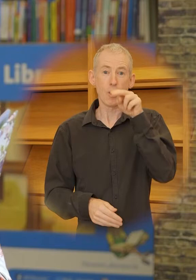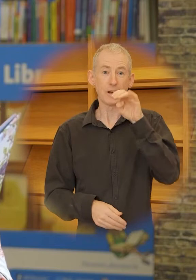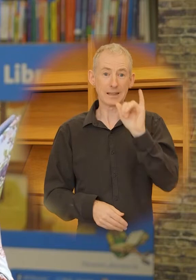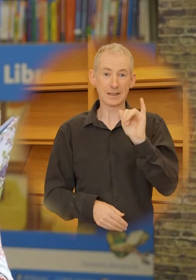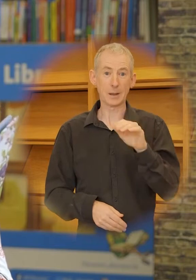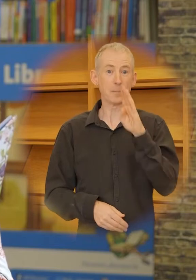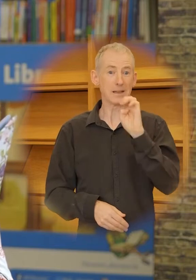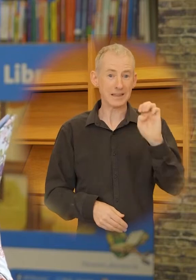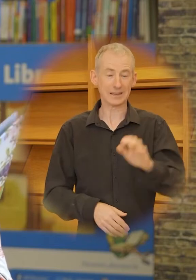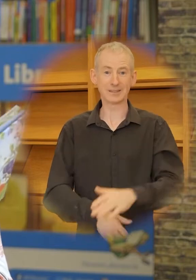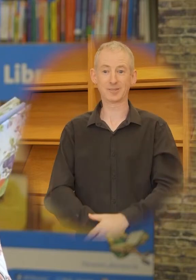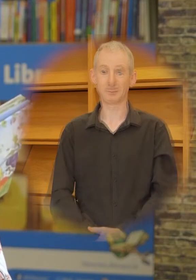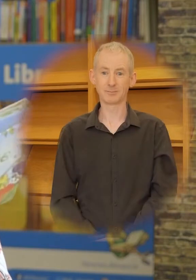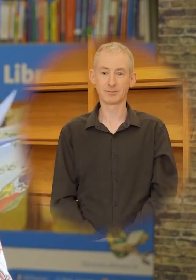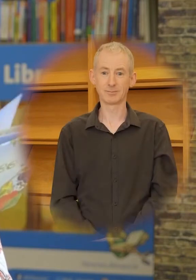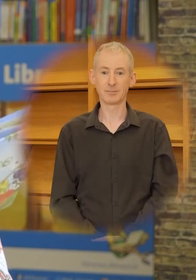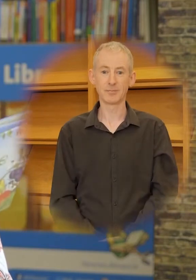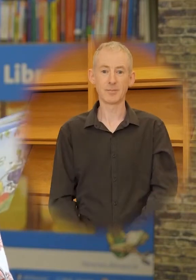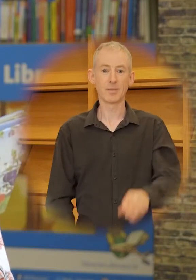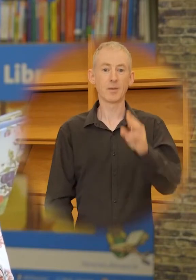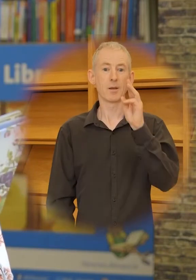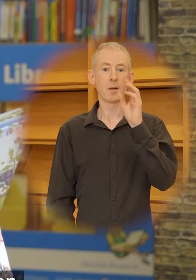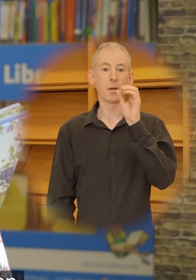little honey bee.